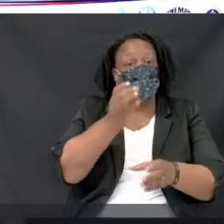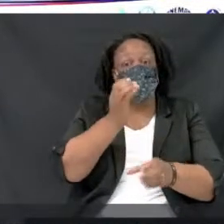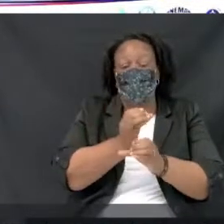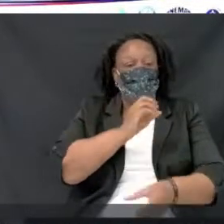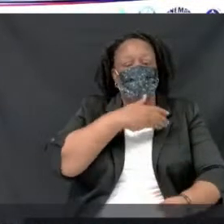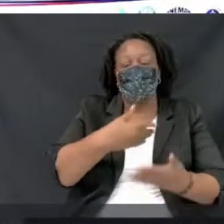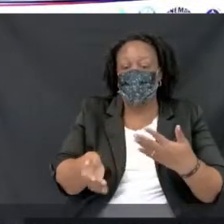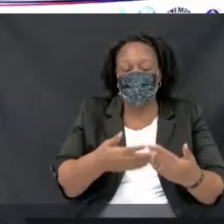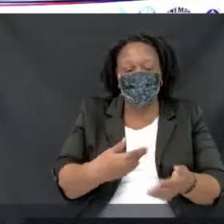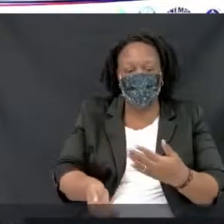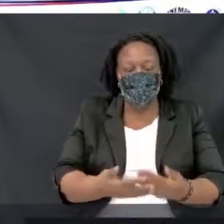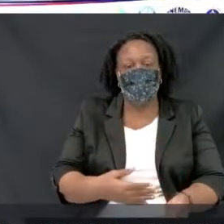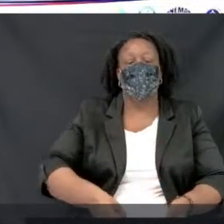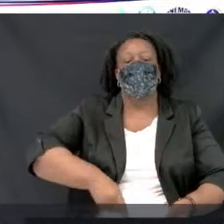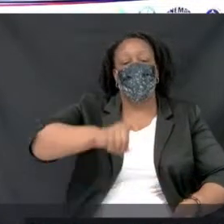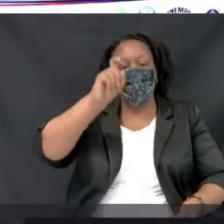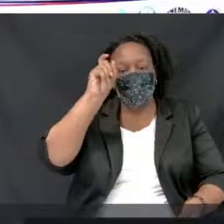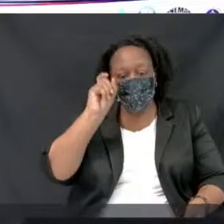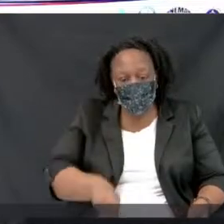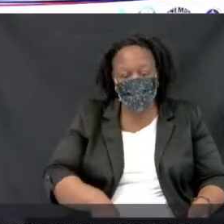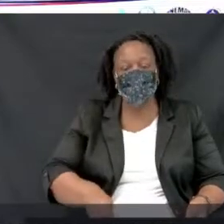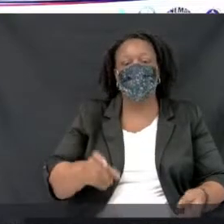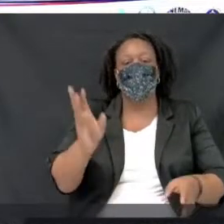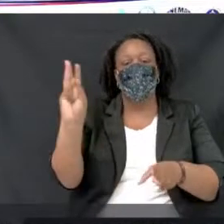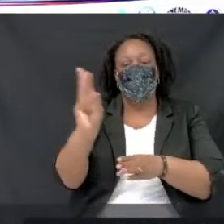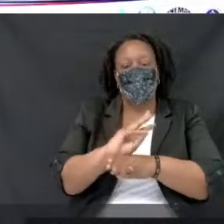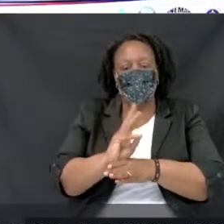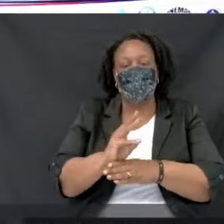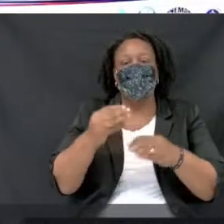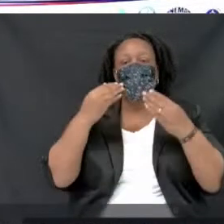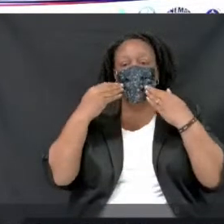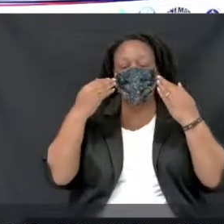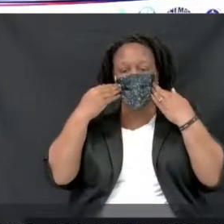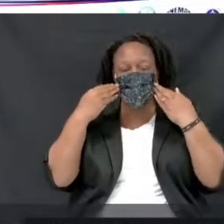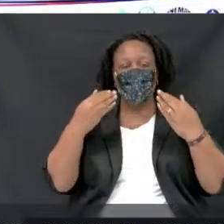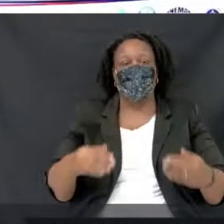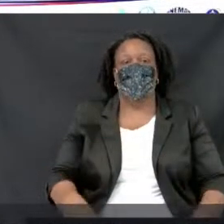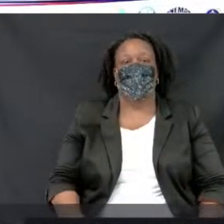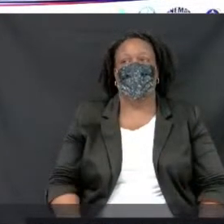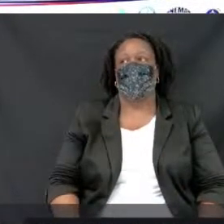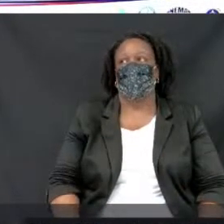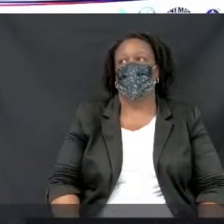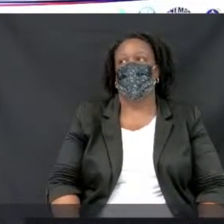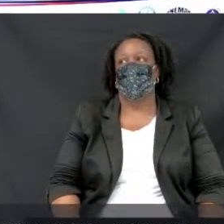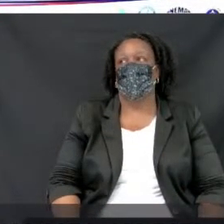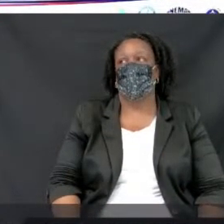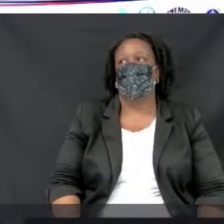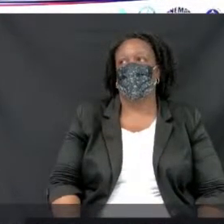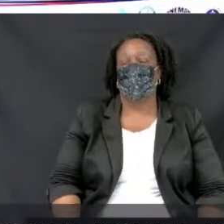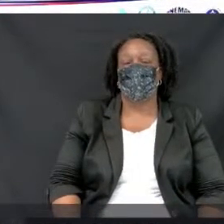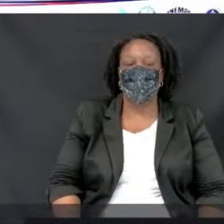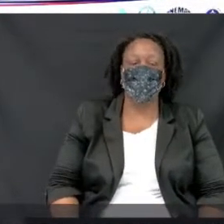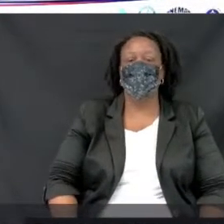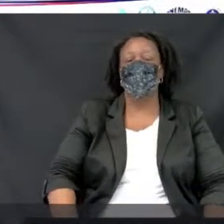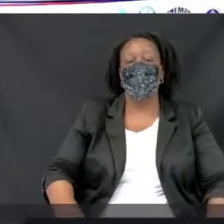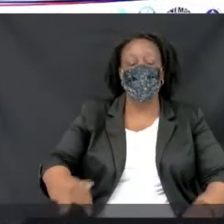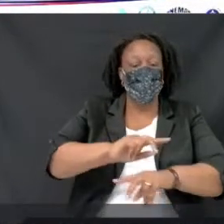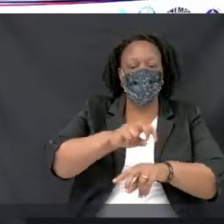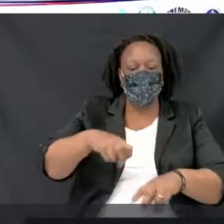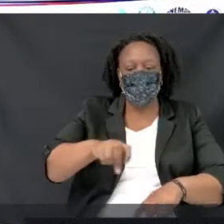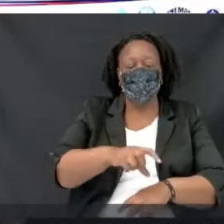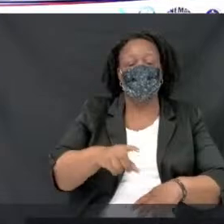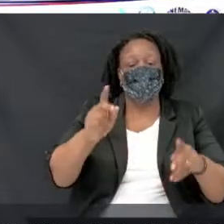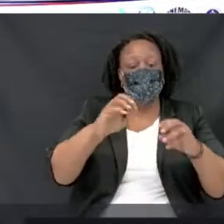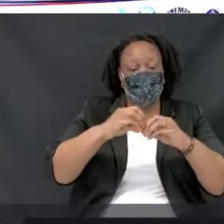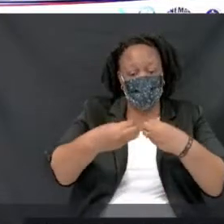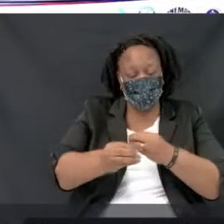meetings with these operators. Tourism Authority has conducted training in order for you